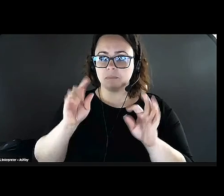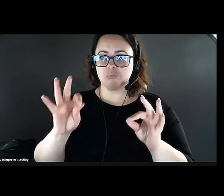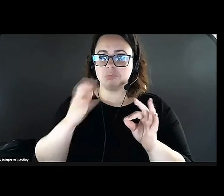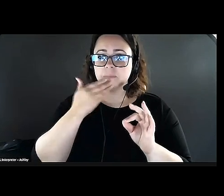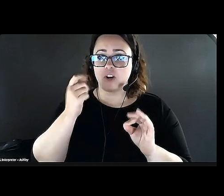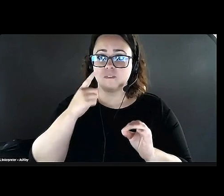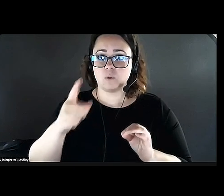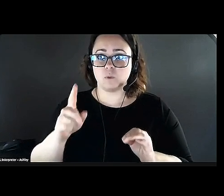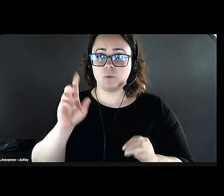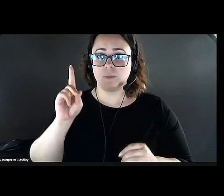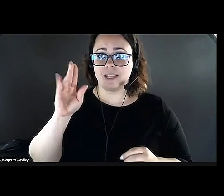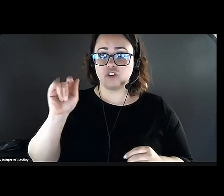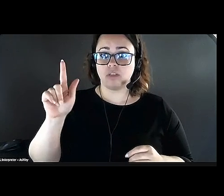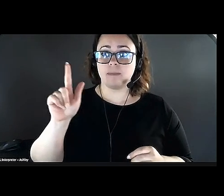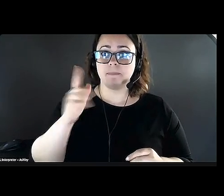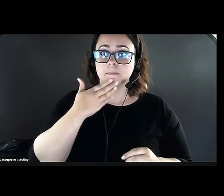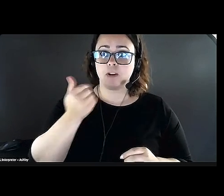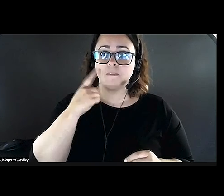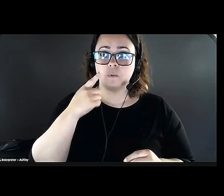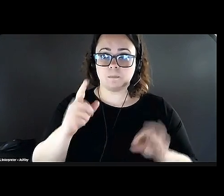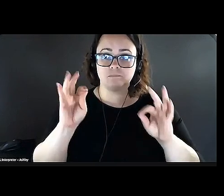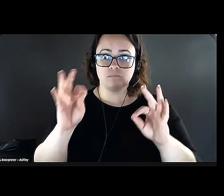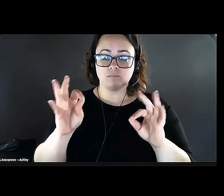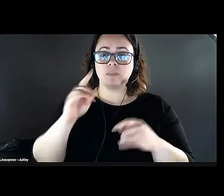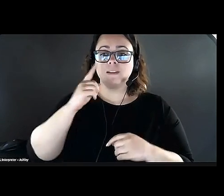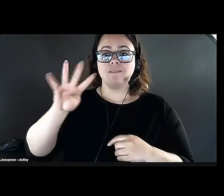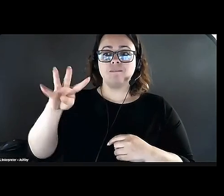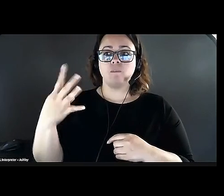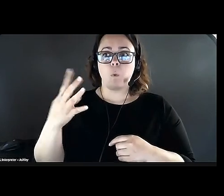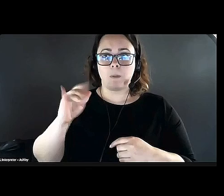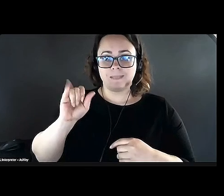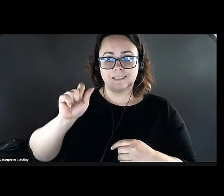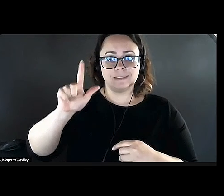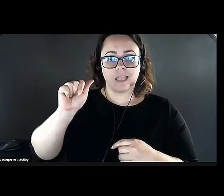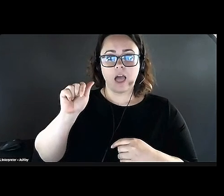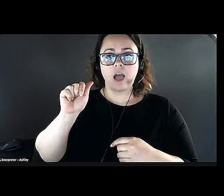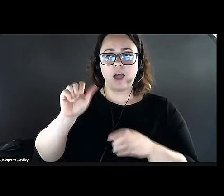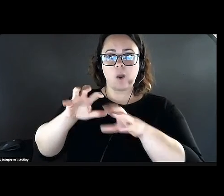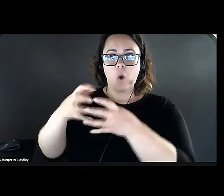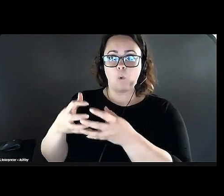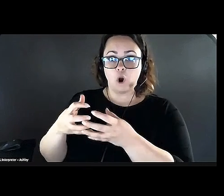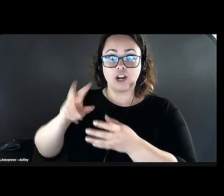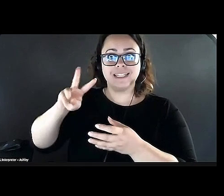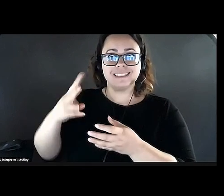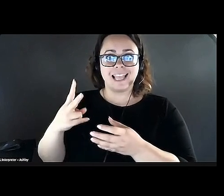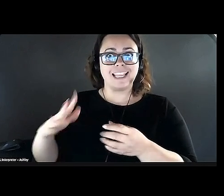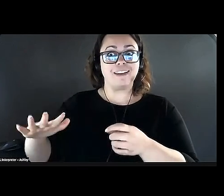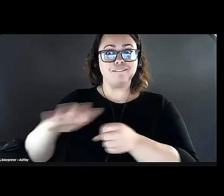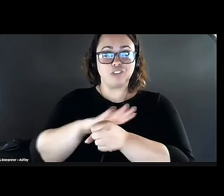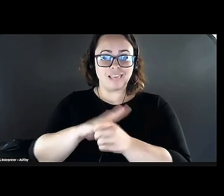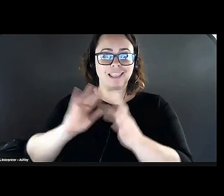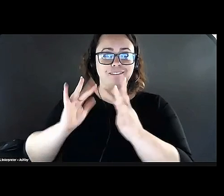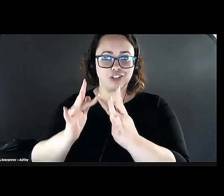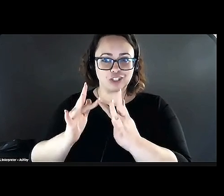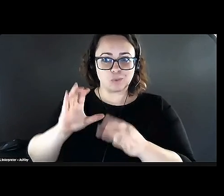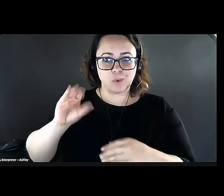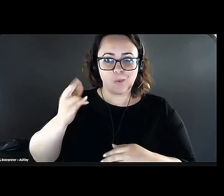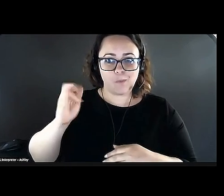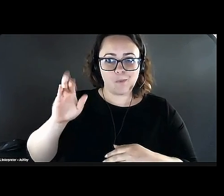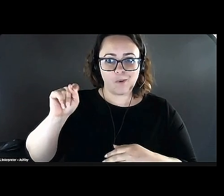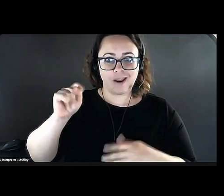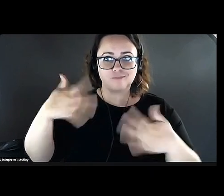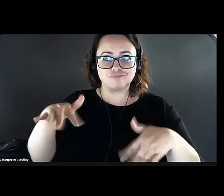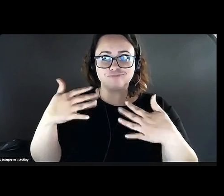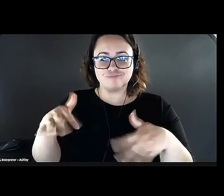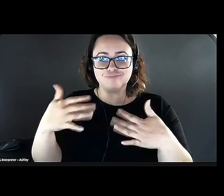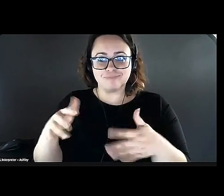2021. This is our fourth ISLA cohort and our second fully virtual ISLA cohort, which is definitely a